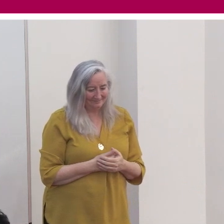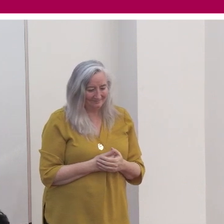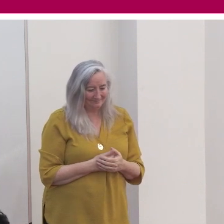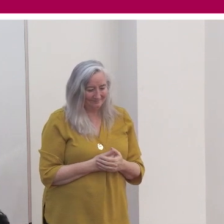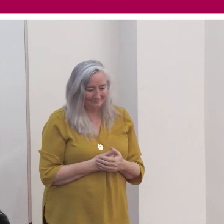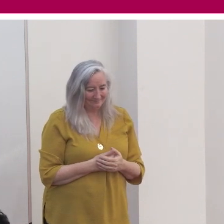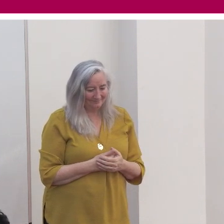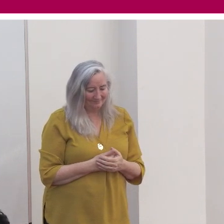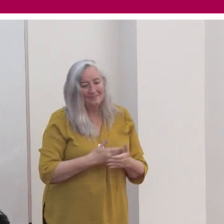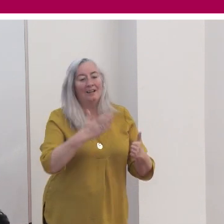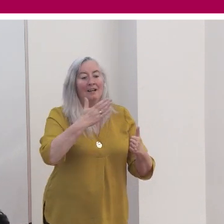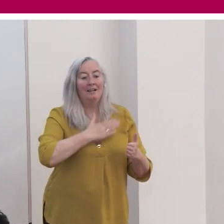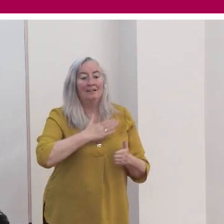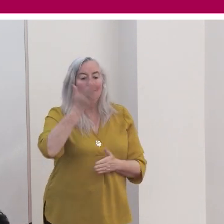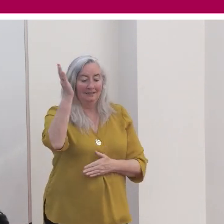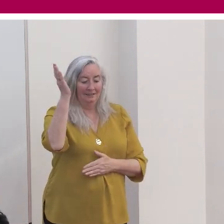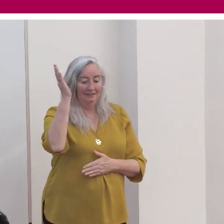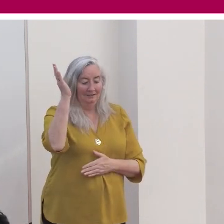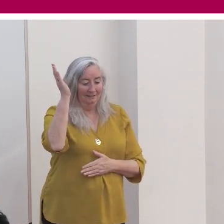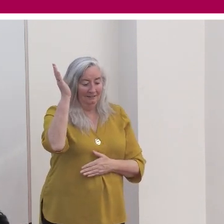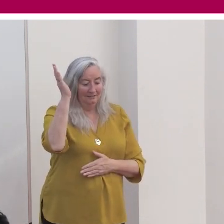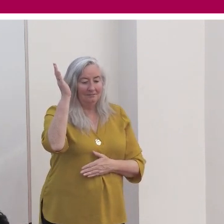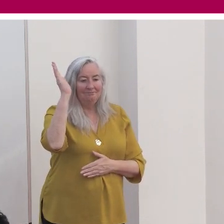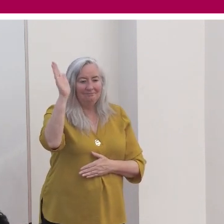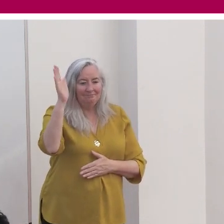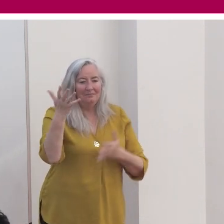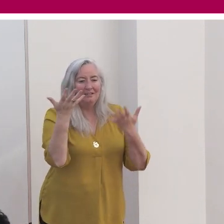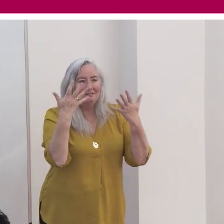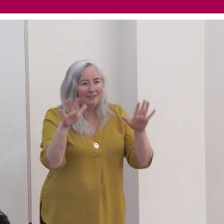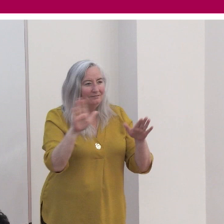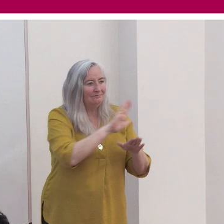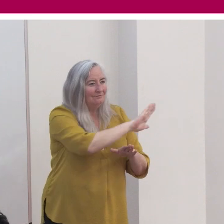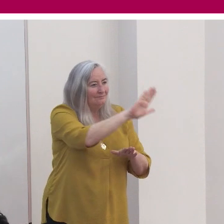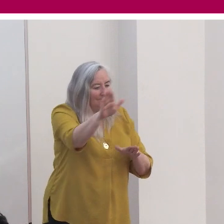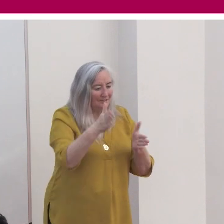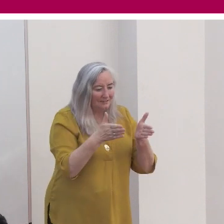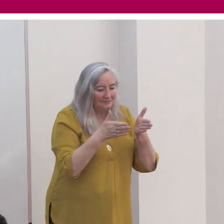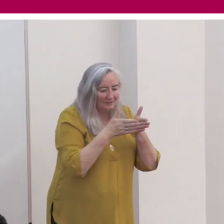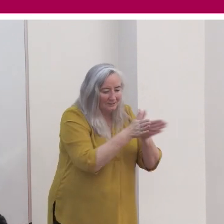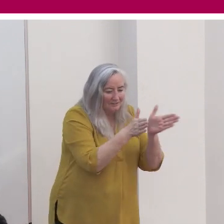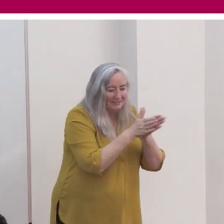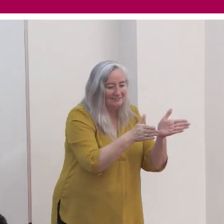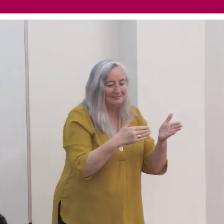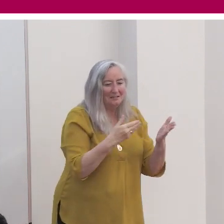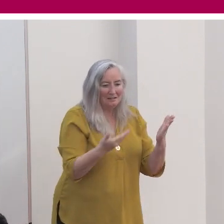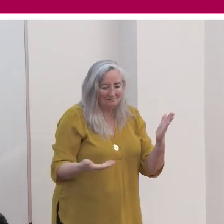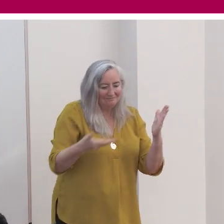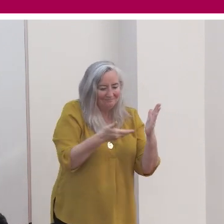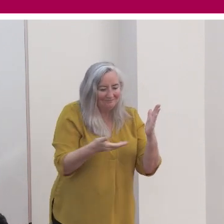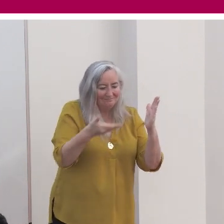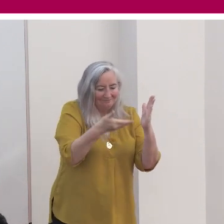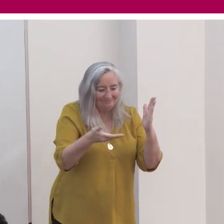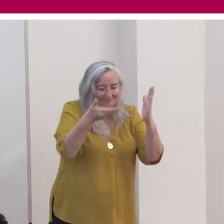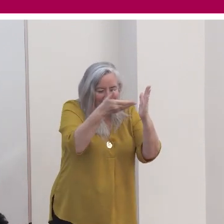of previous speakers and previous panel, but also Sita as well. A lot